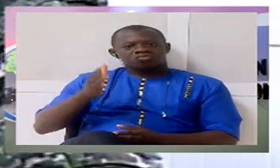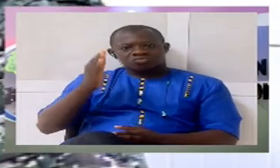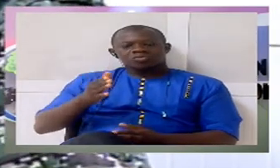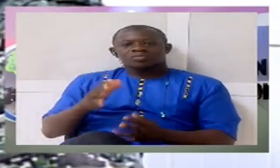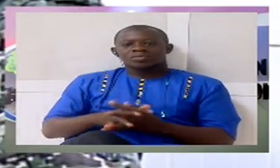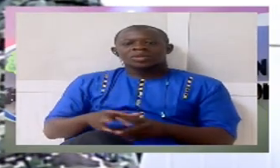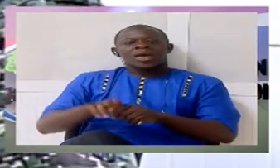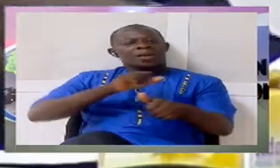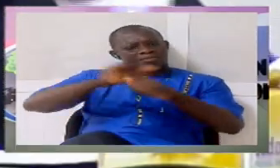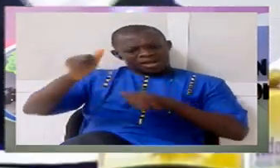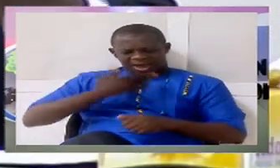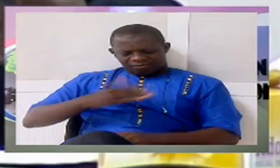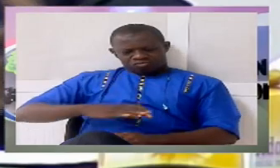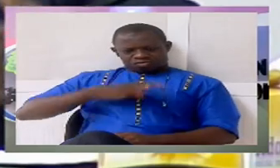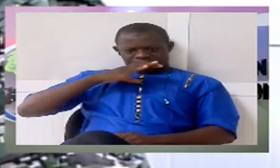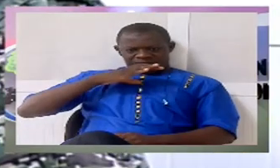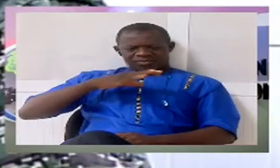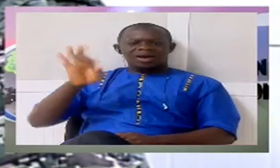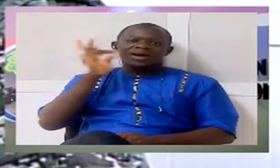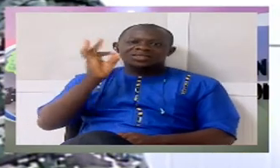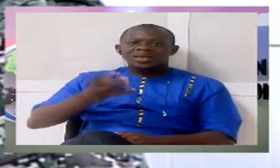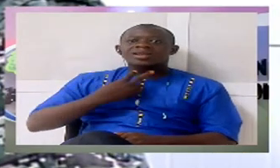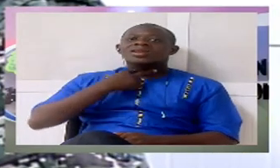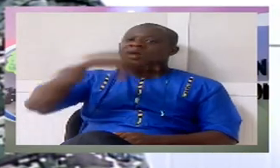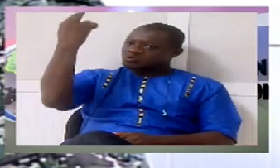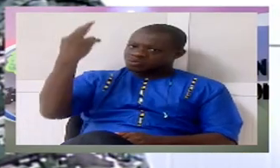Have the confidence to answer loudly.